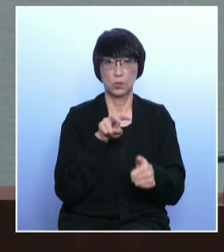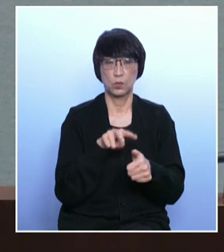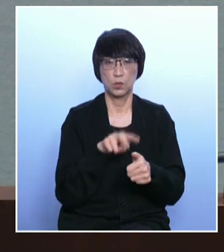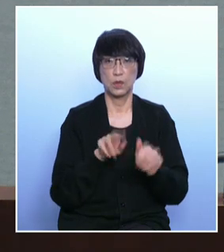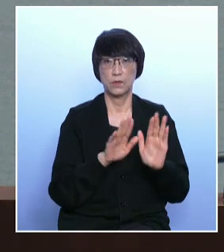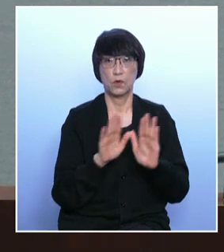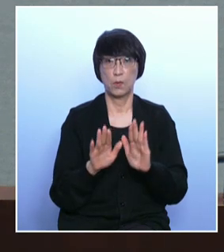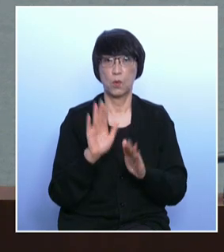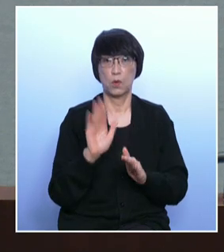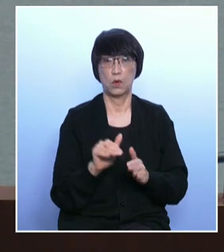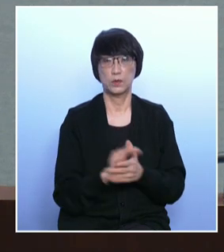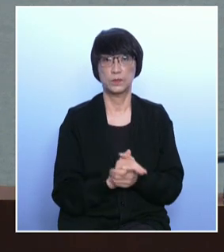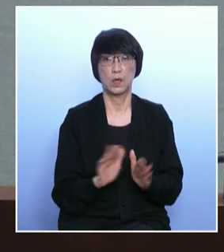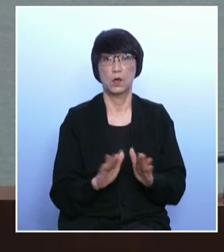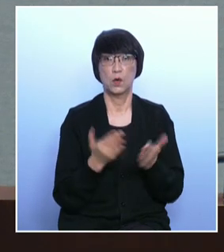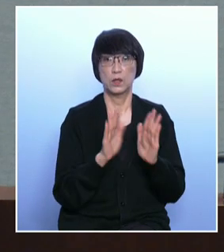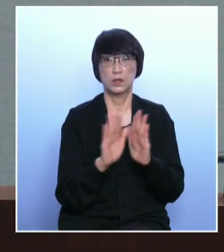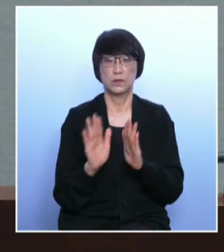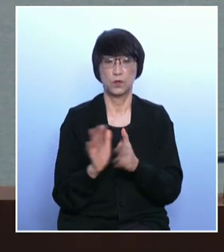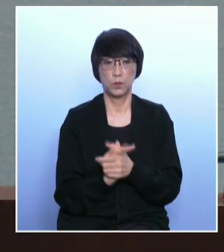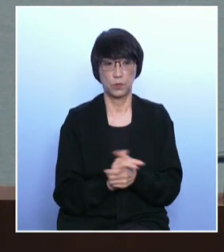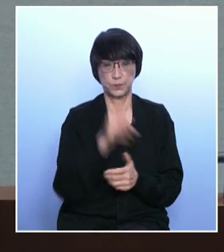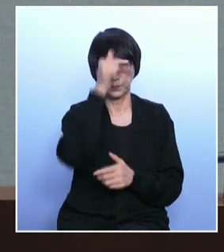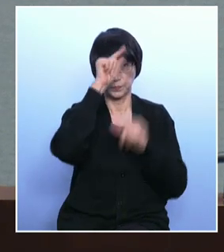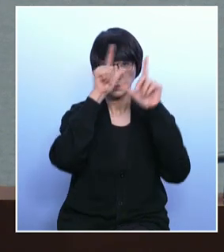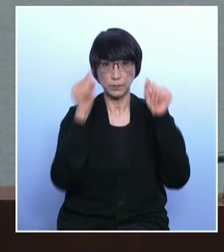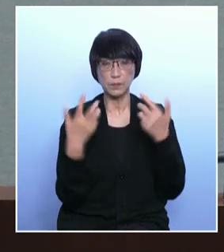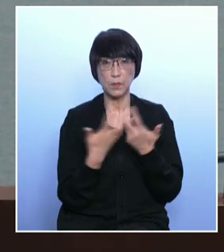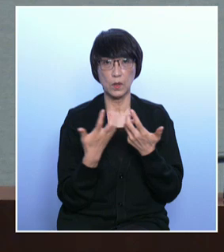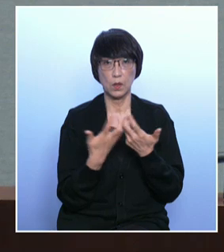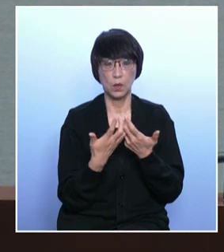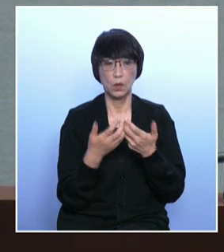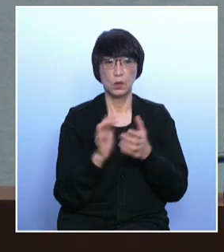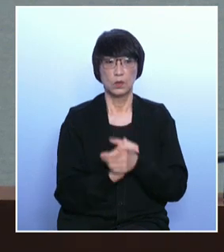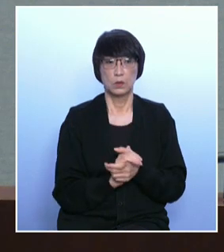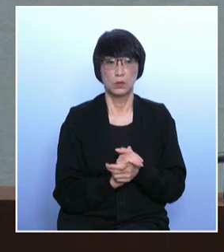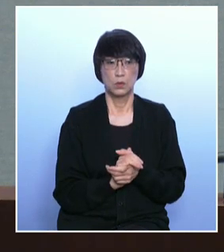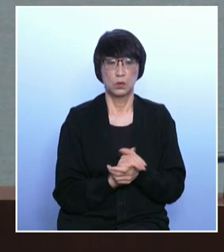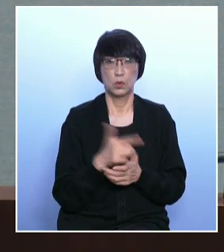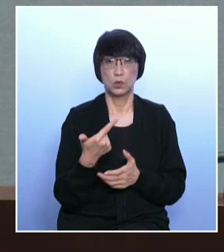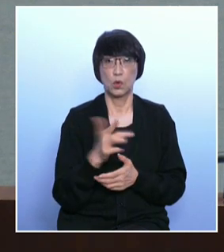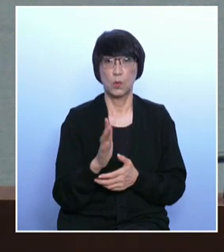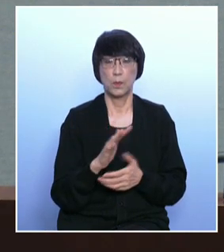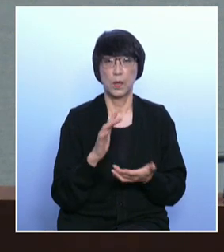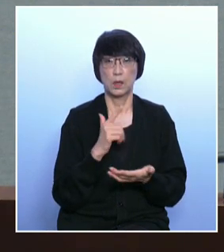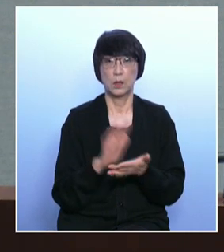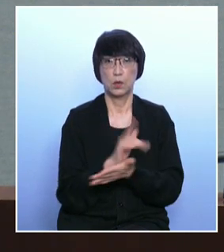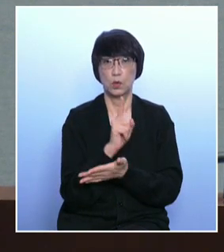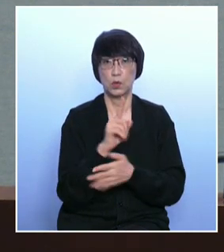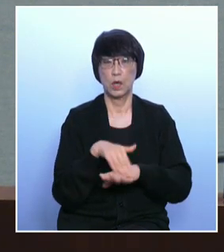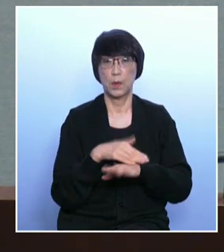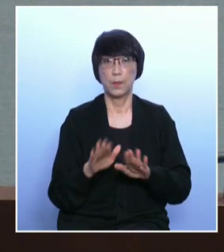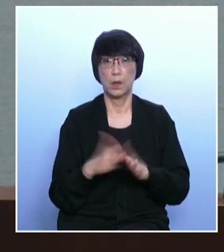services in order to discharge their duties. Upon commissioning of the CMH, we aren't expecting a lot of